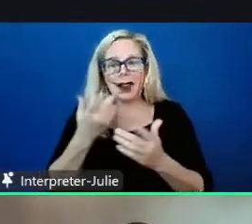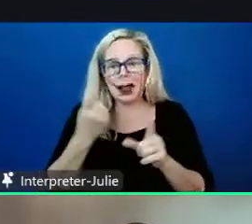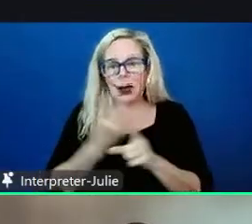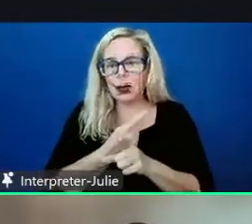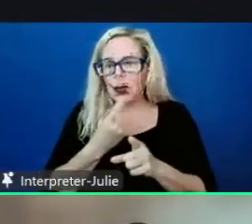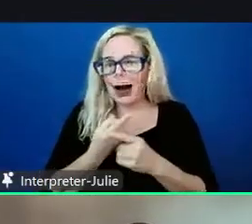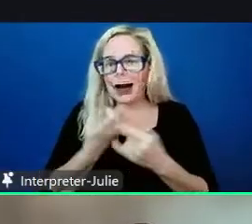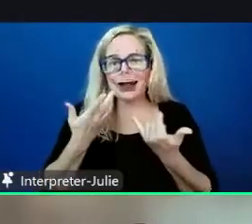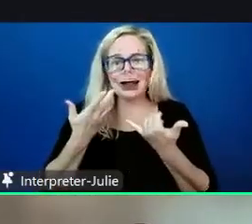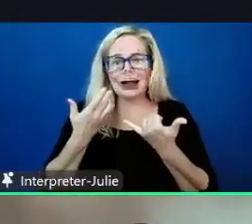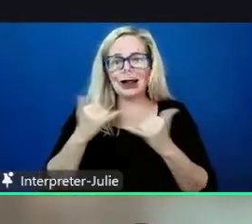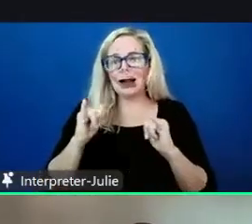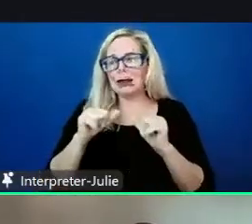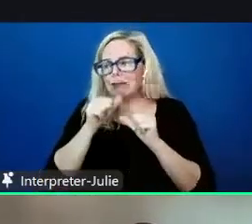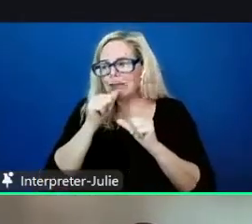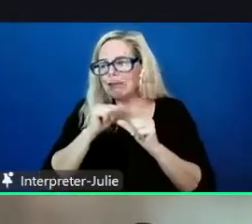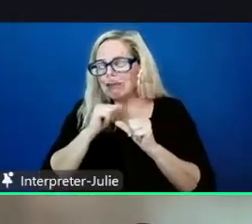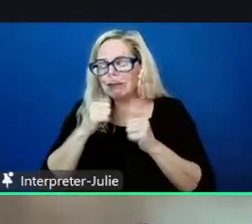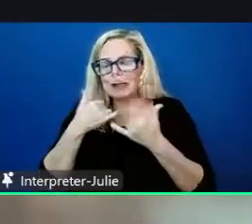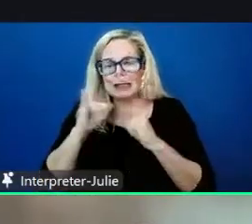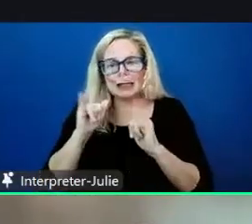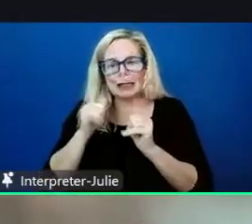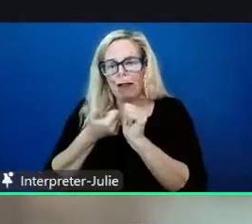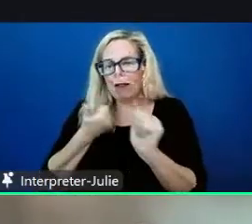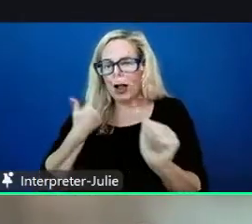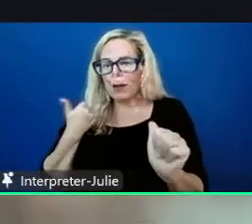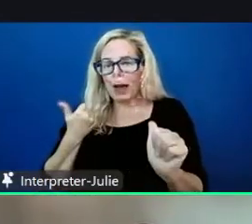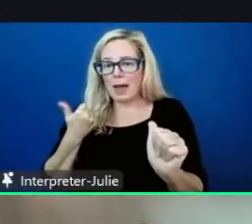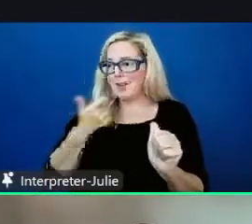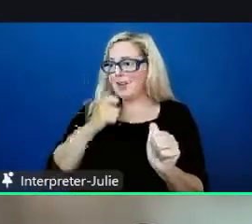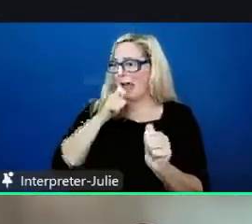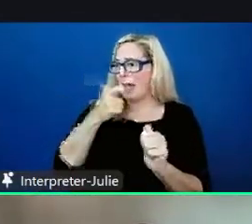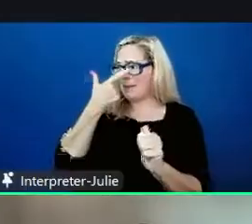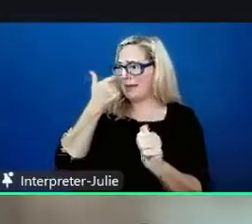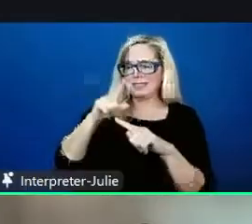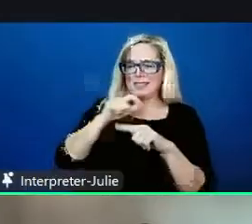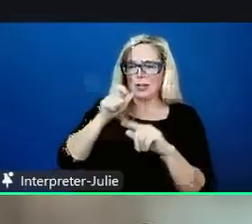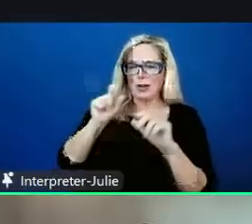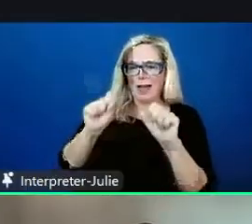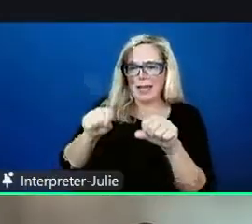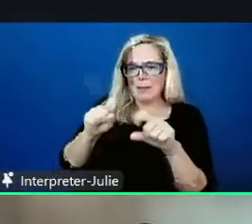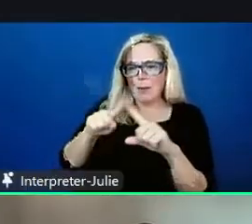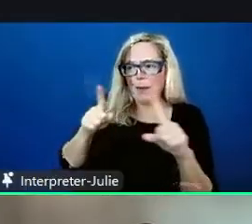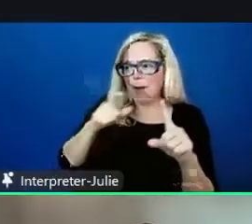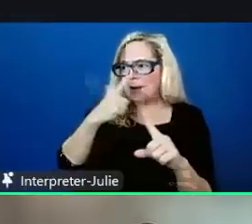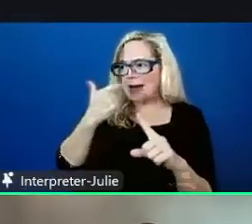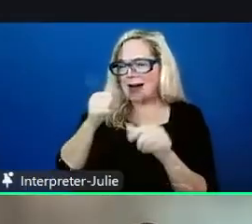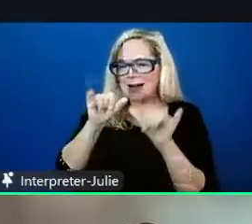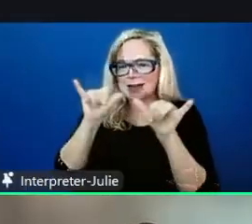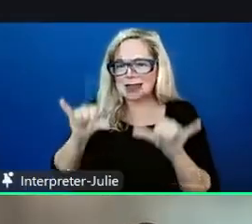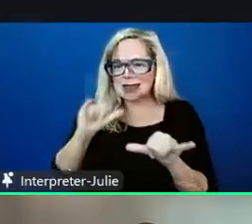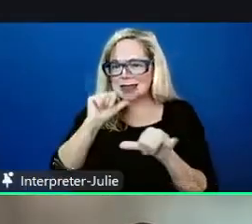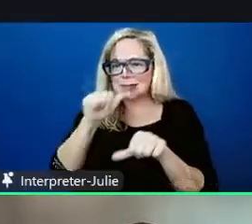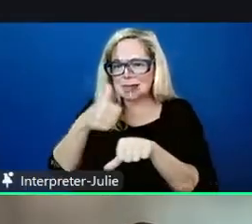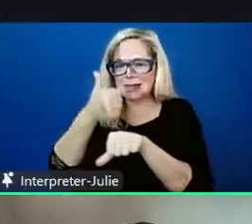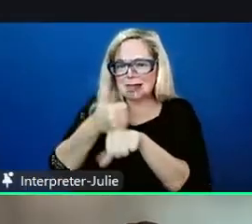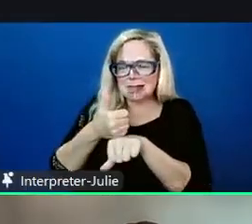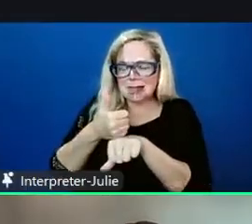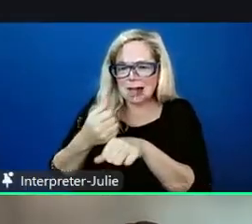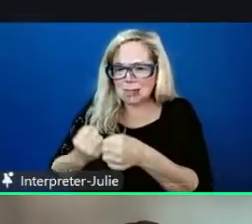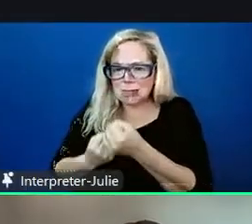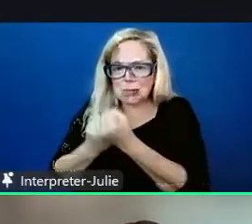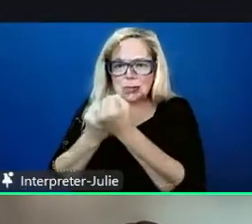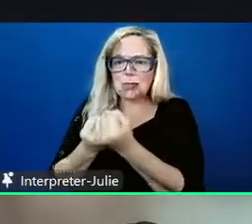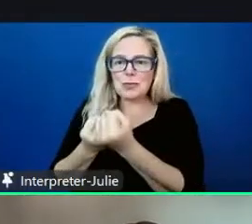still falling behind. Not because they're not capable, but because they're navigating systems that weren't built with them in mind. And a lot of the time, no one around them even realizes